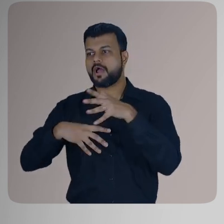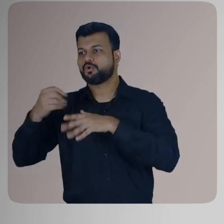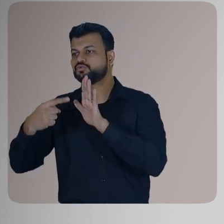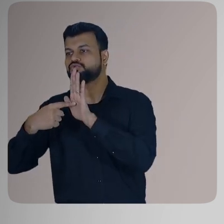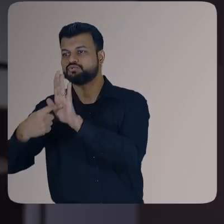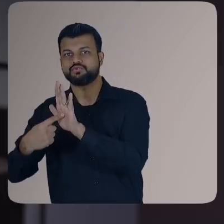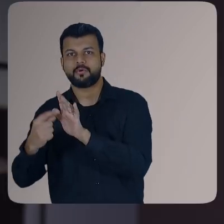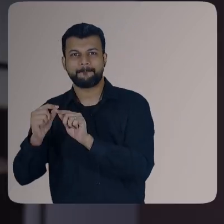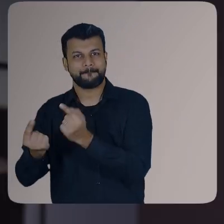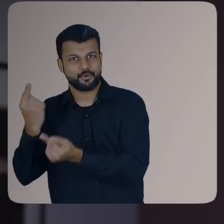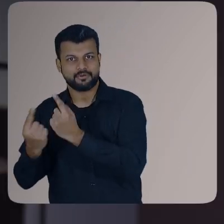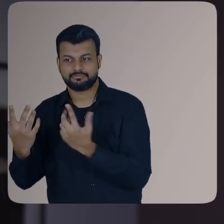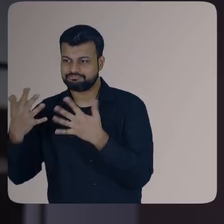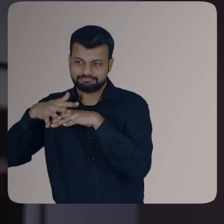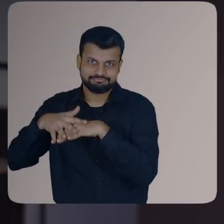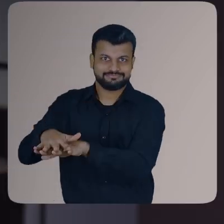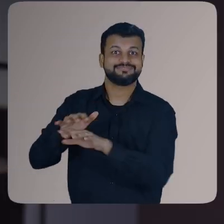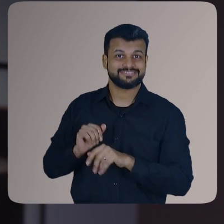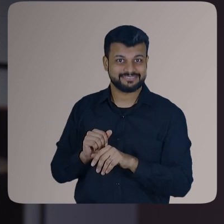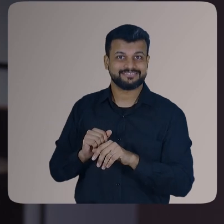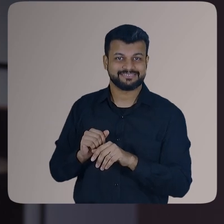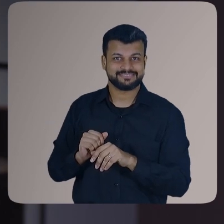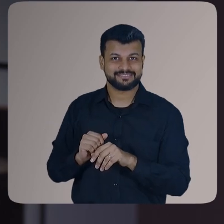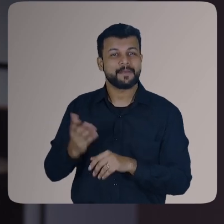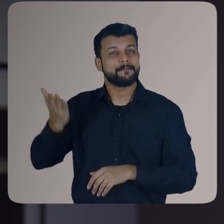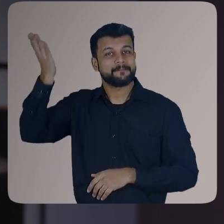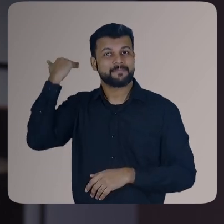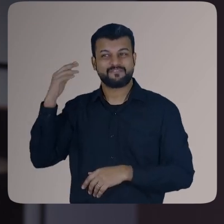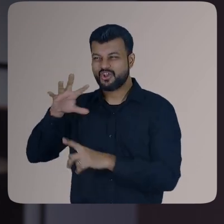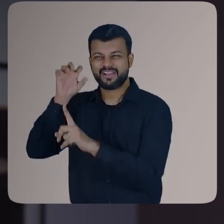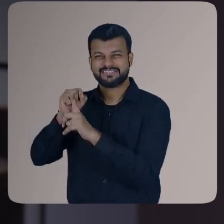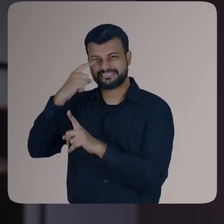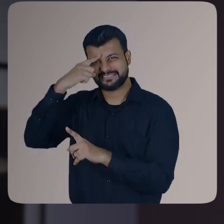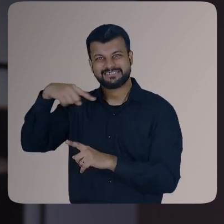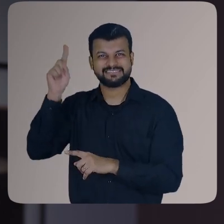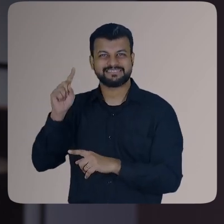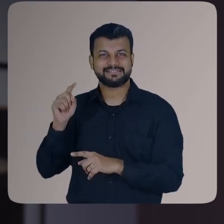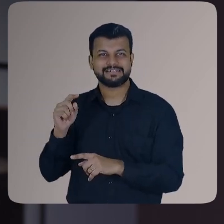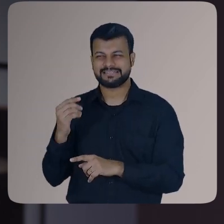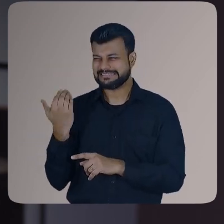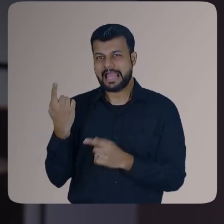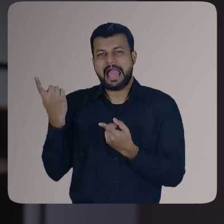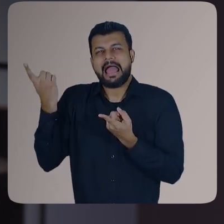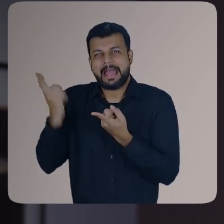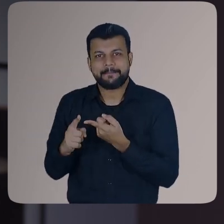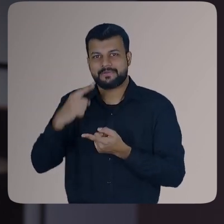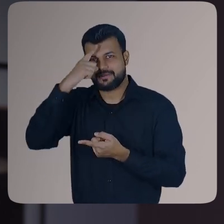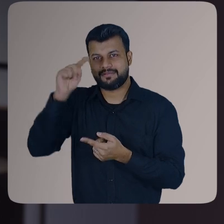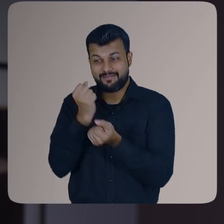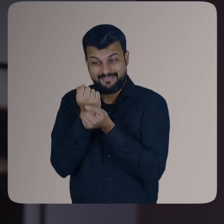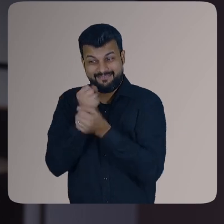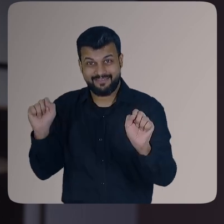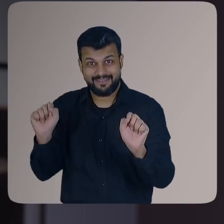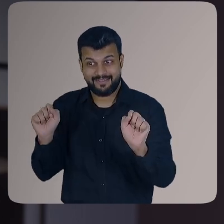and the political. Her story reflects the complexities of navigating a rapidly transforming socio-political